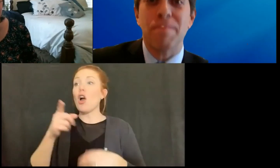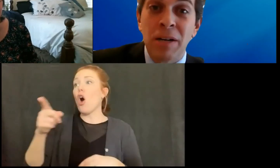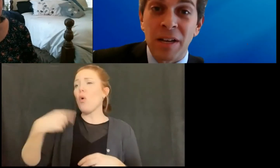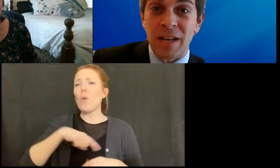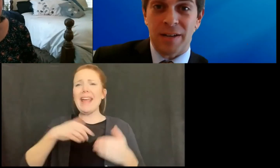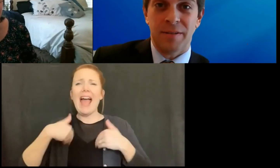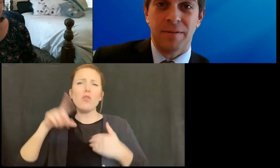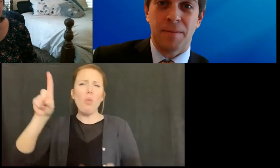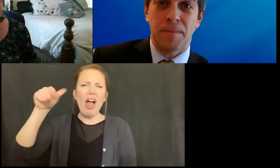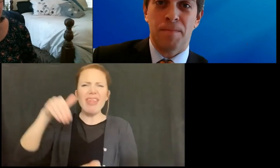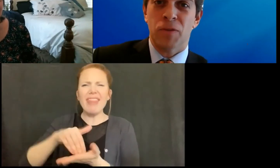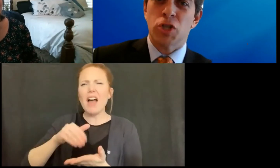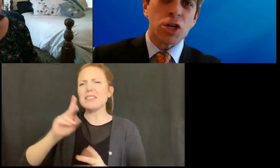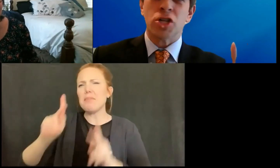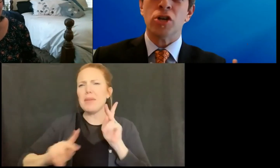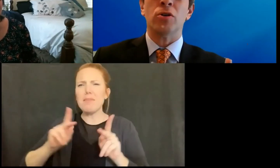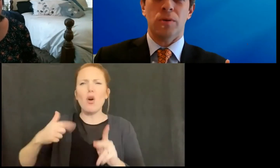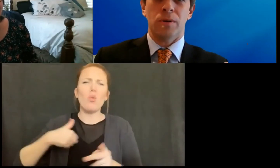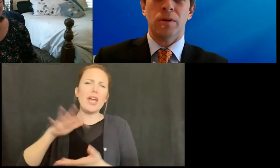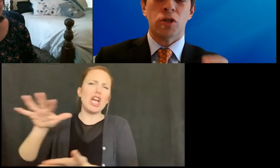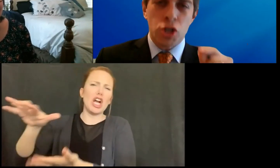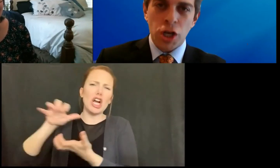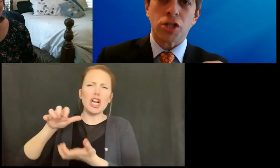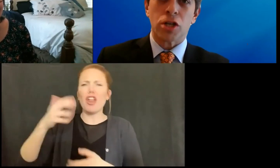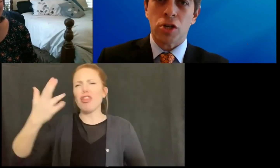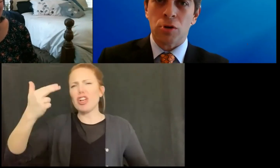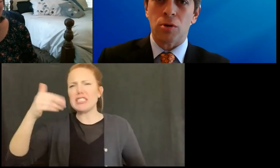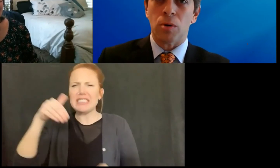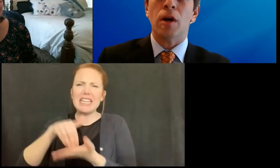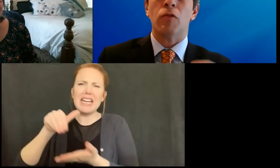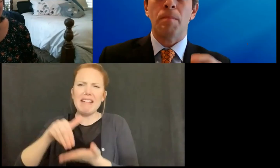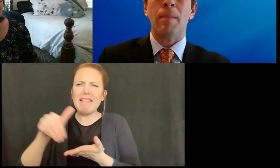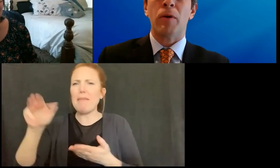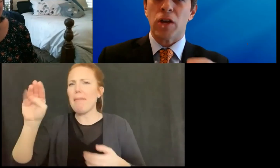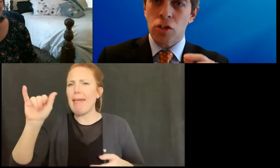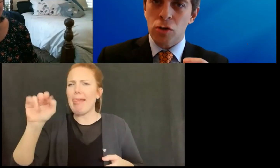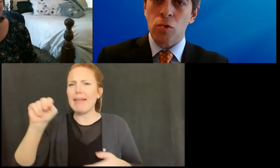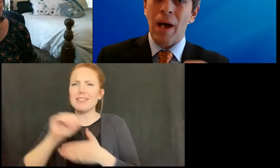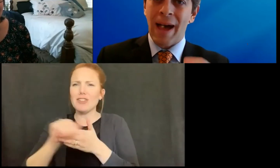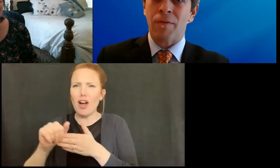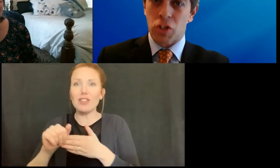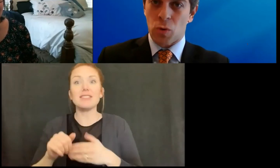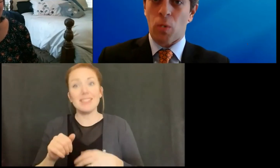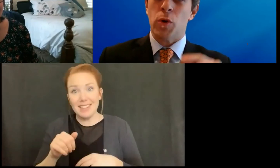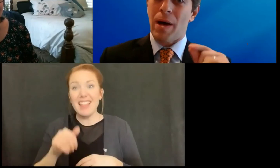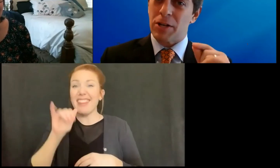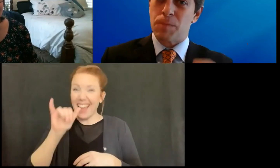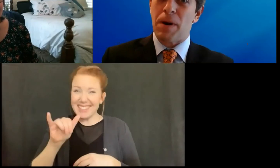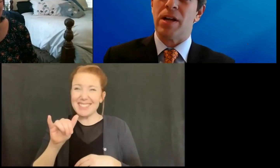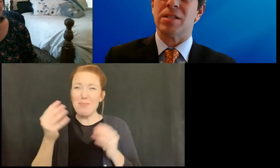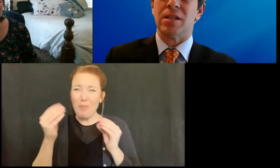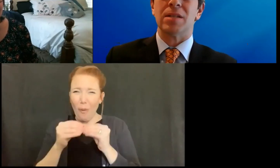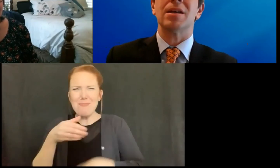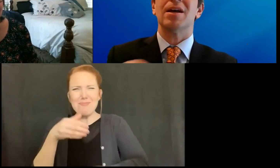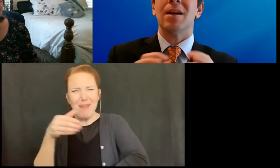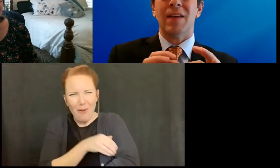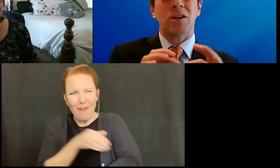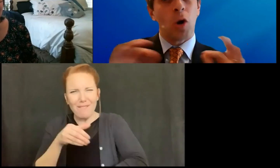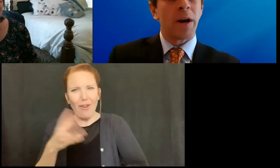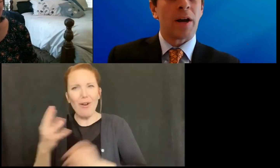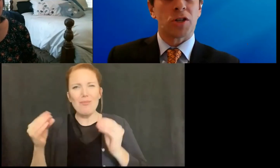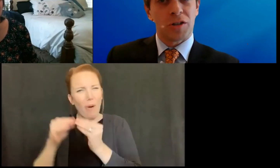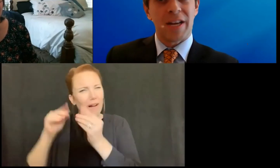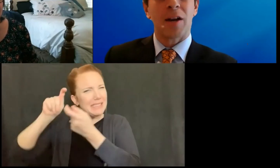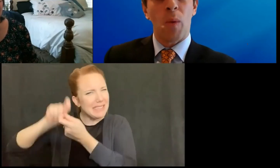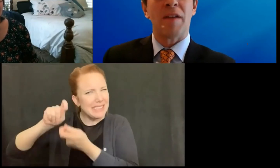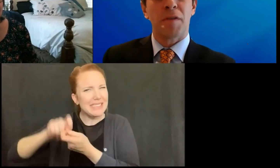raised 13 million? Just you, just you. Remember that you have a story, you have experiences that